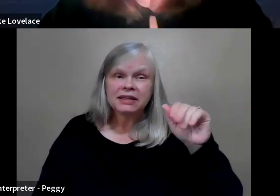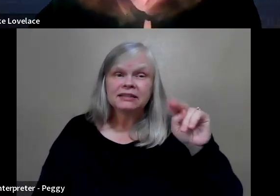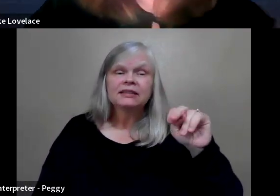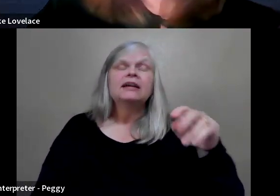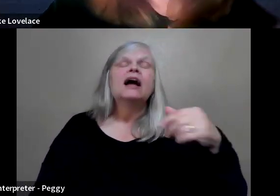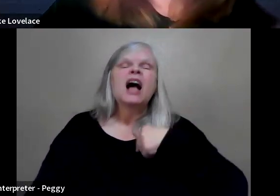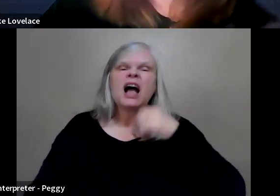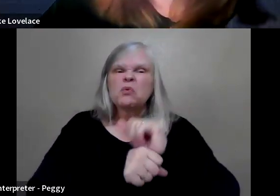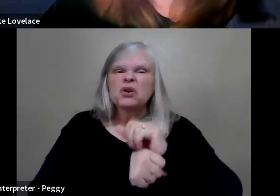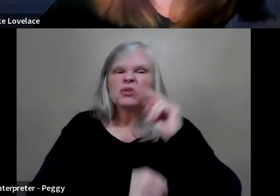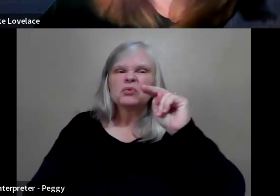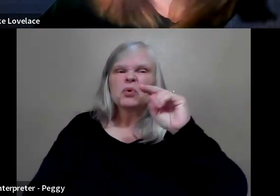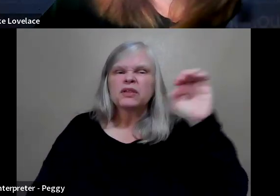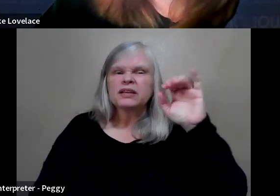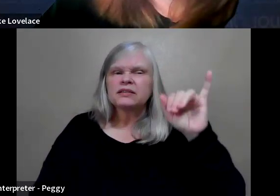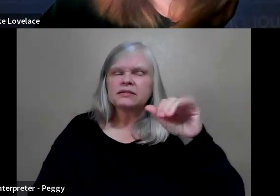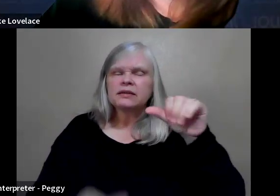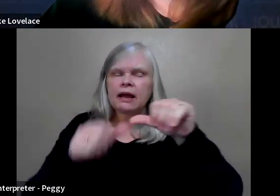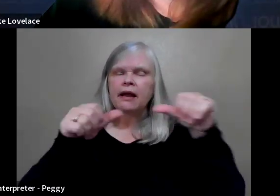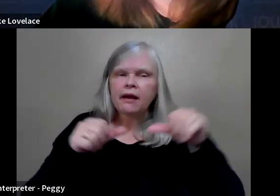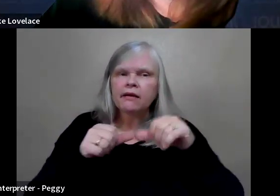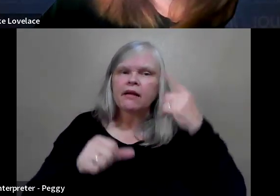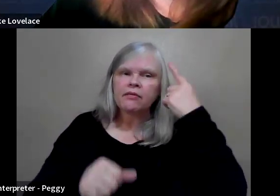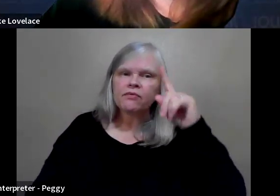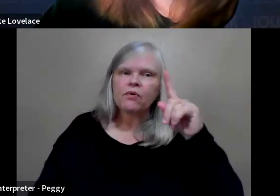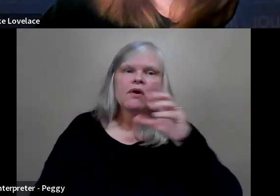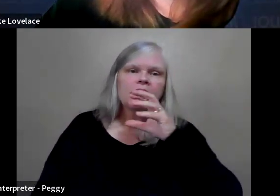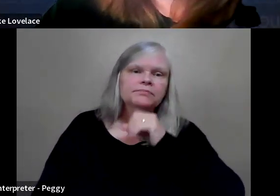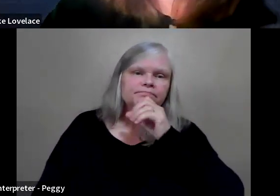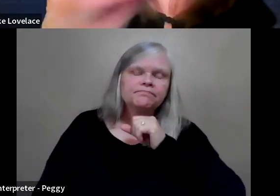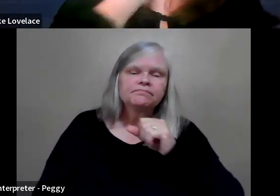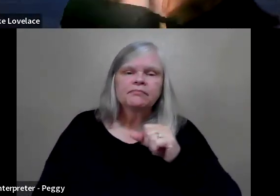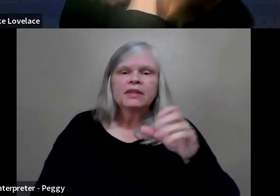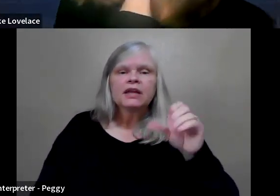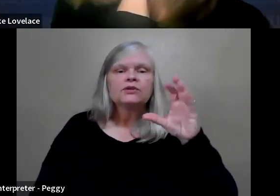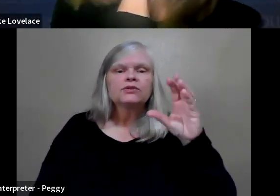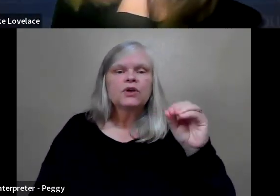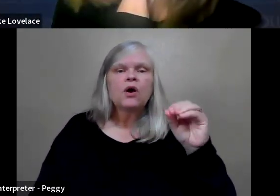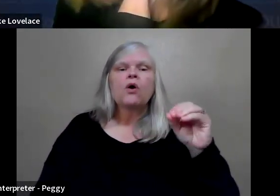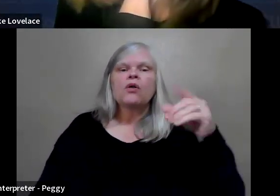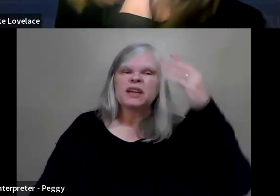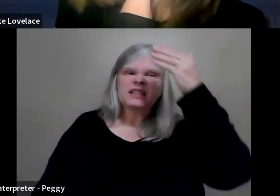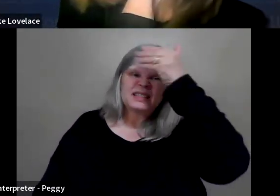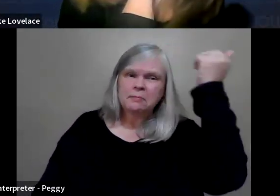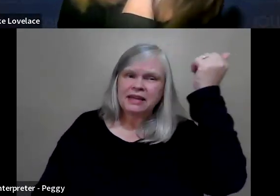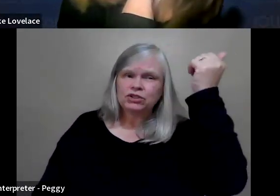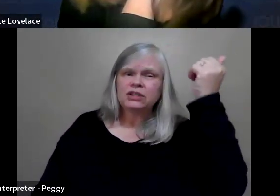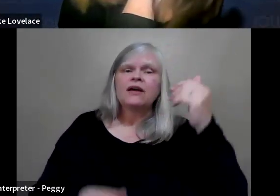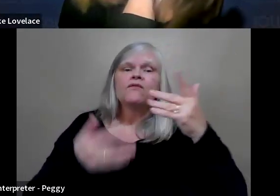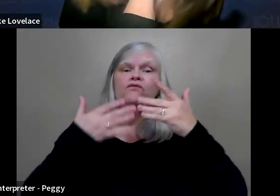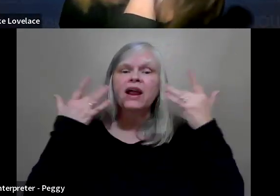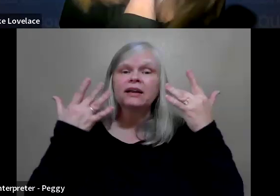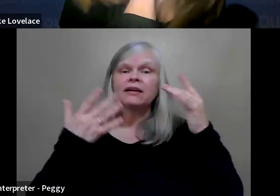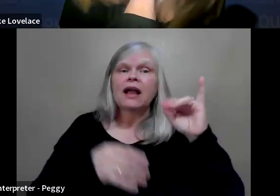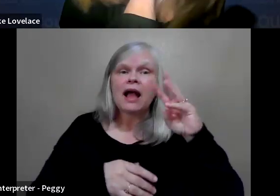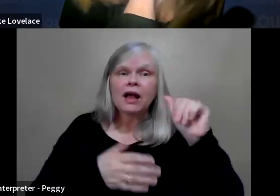Area Agency on Aging on the Dementia Friendly Iowa program. And really, the goal of our program with Dementia Friendly Iowa is